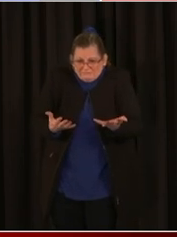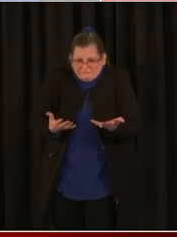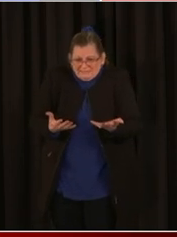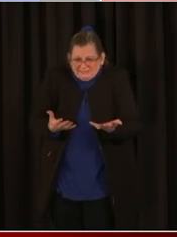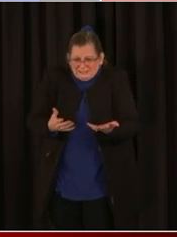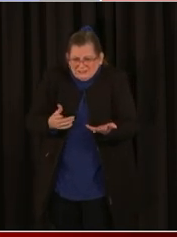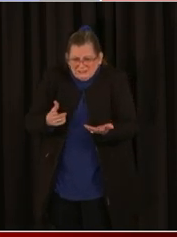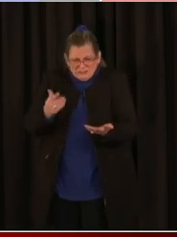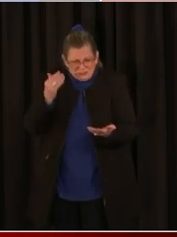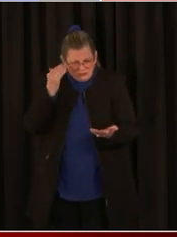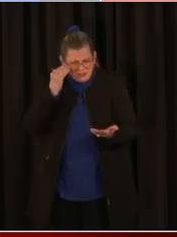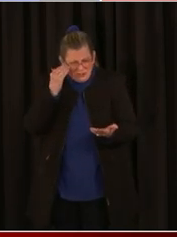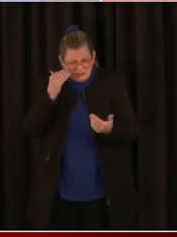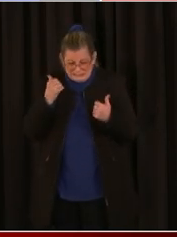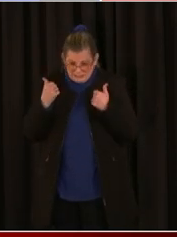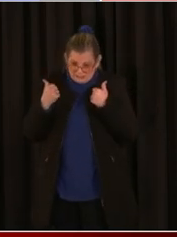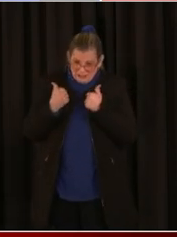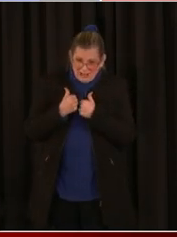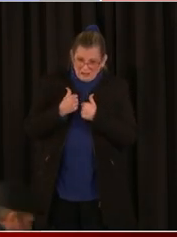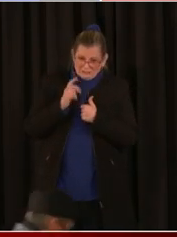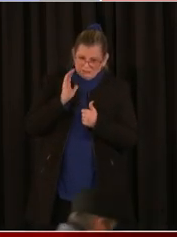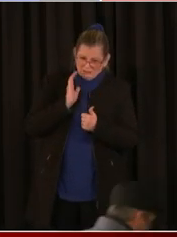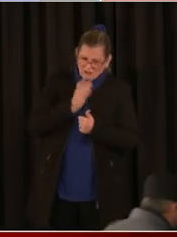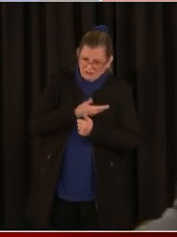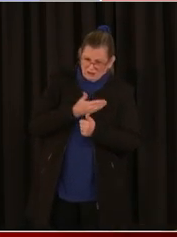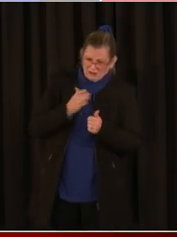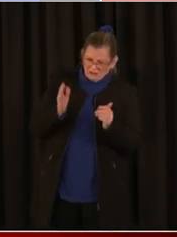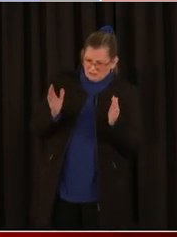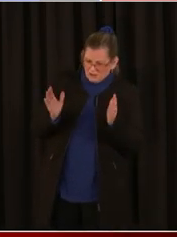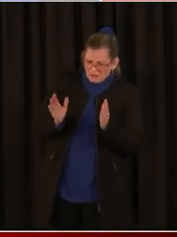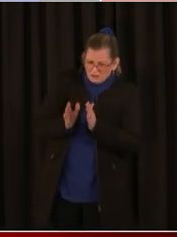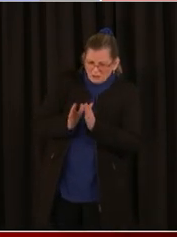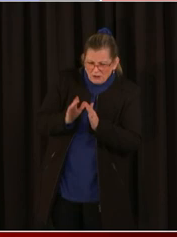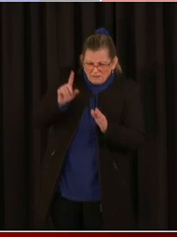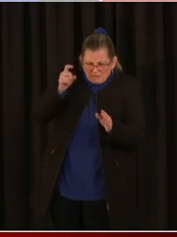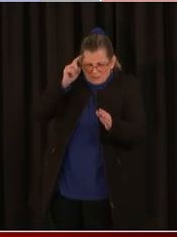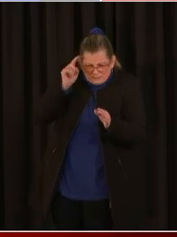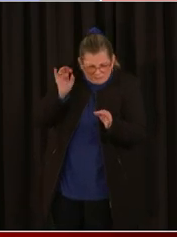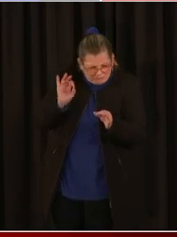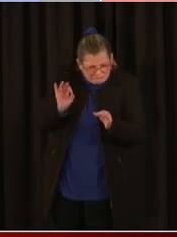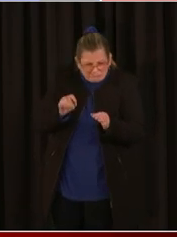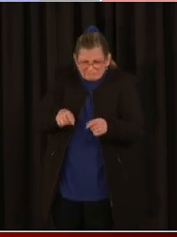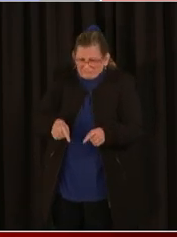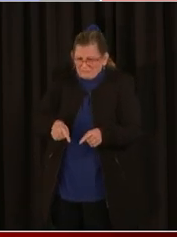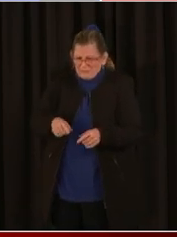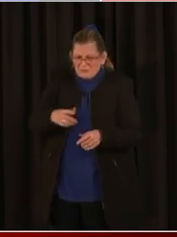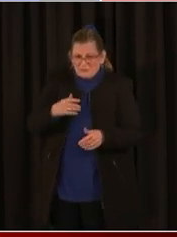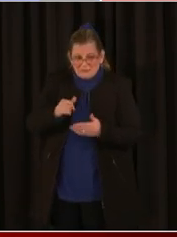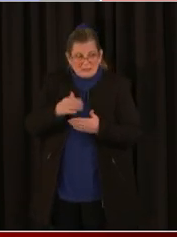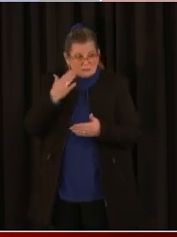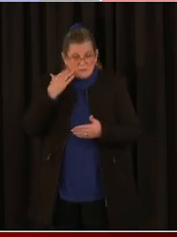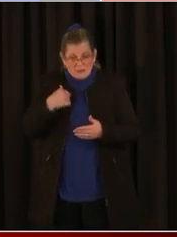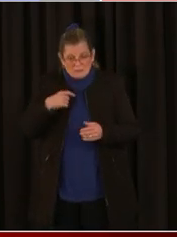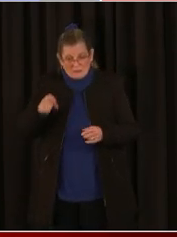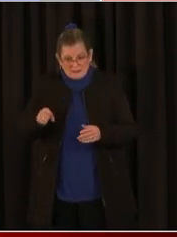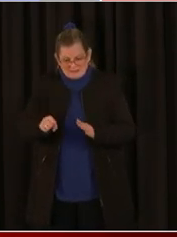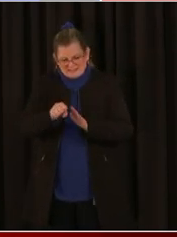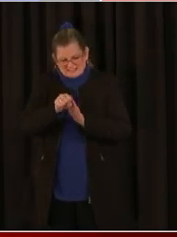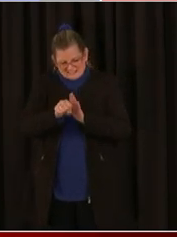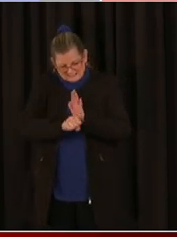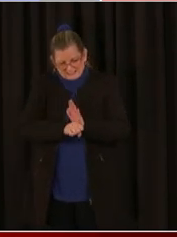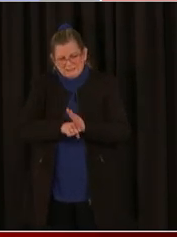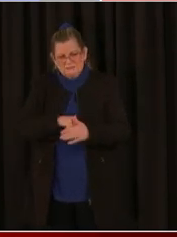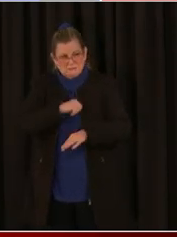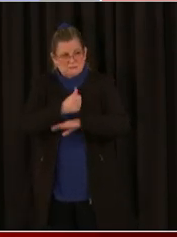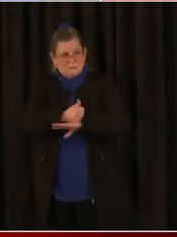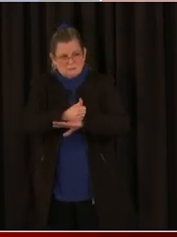speaks to the challenge with our limited home rule government. Or I could put that differently. It speaks to why we ought to have statehood, because,